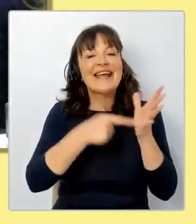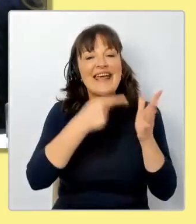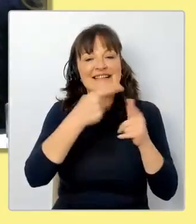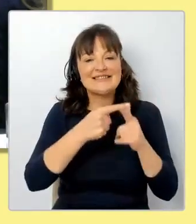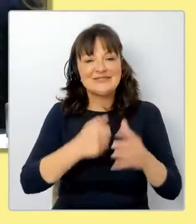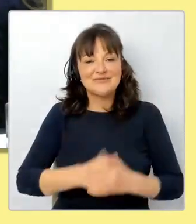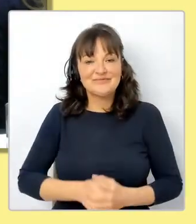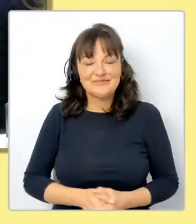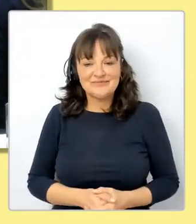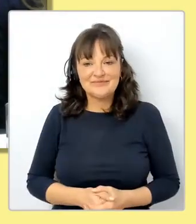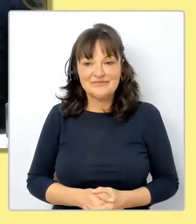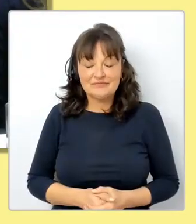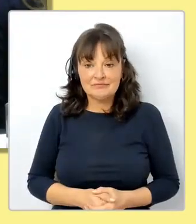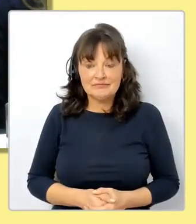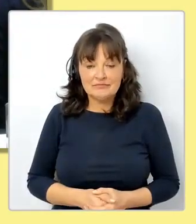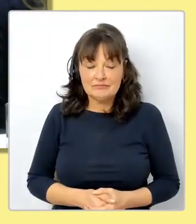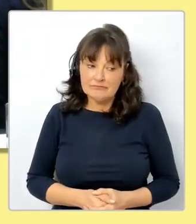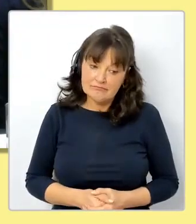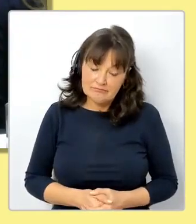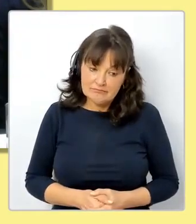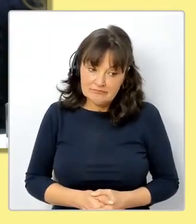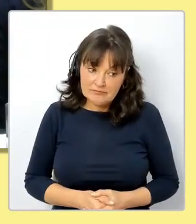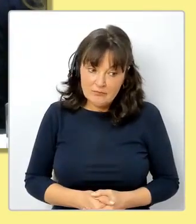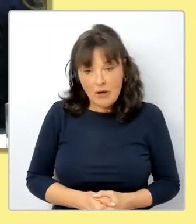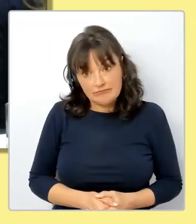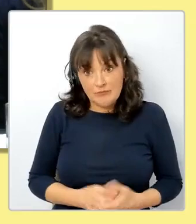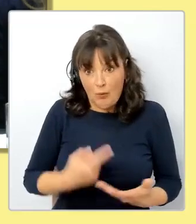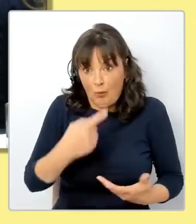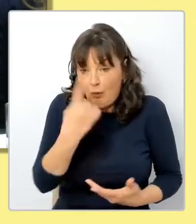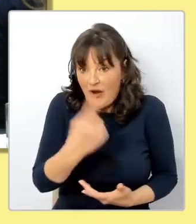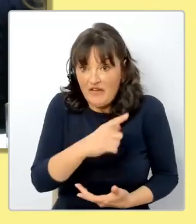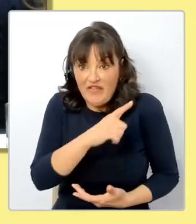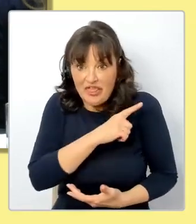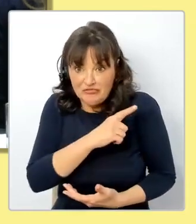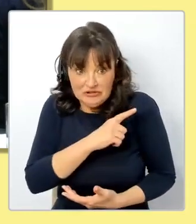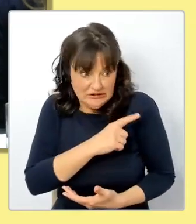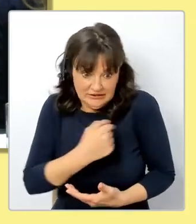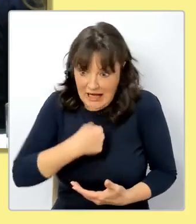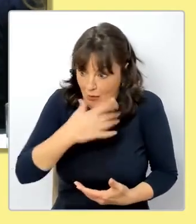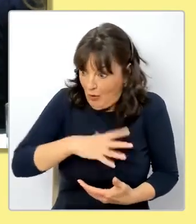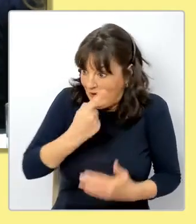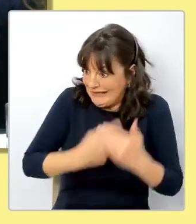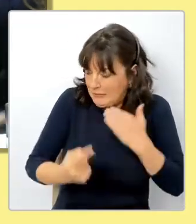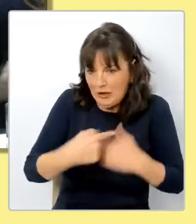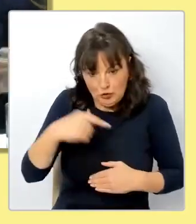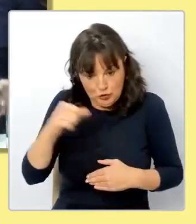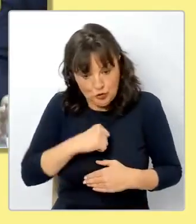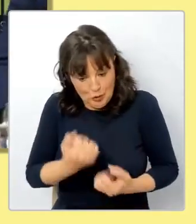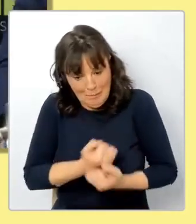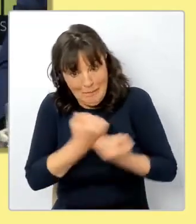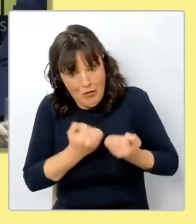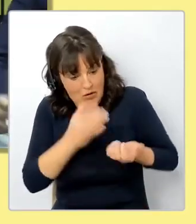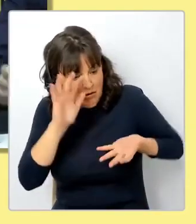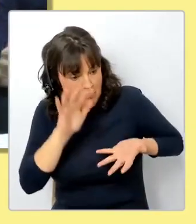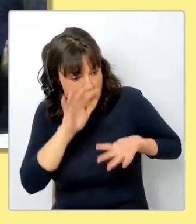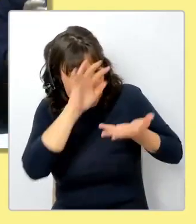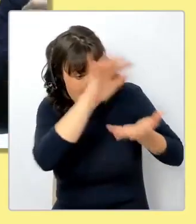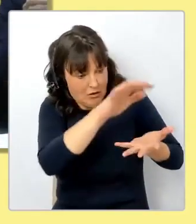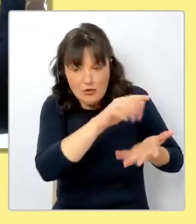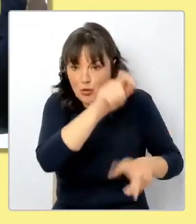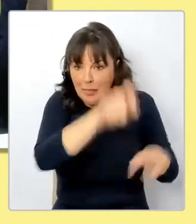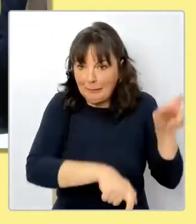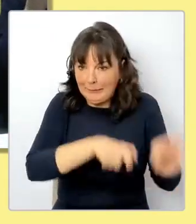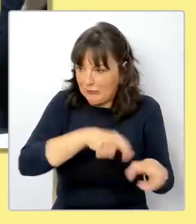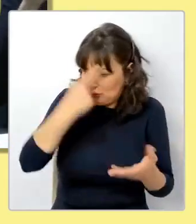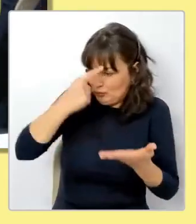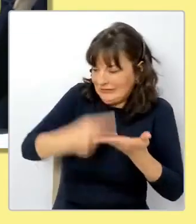Thanks. Well, one of my main arguments for independence is that you should give power to the people, because the people who are affected are the people that should be making the decisions. And I think that